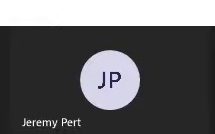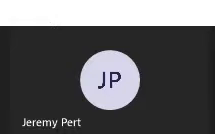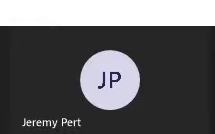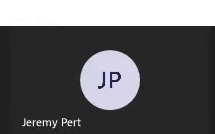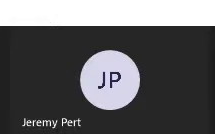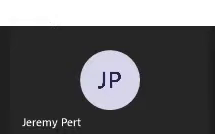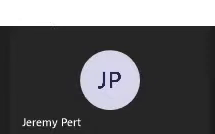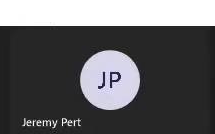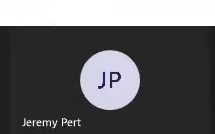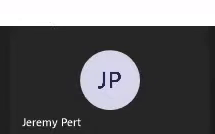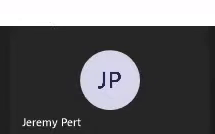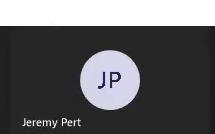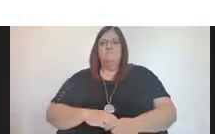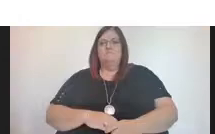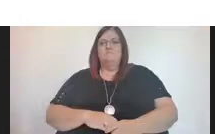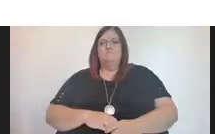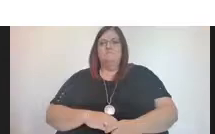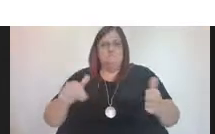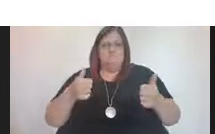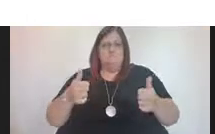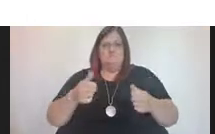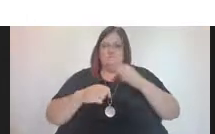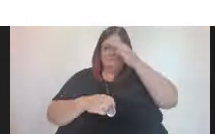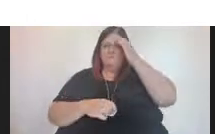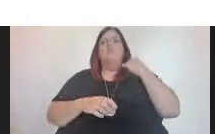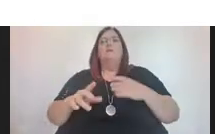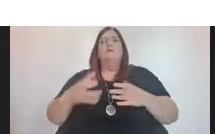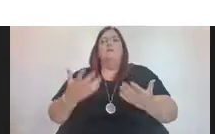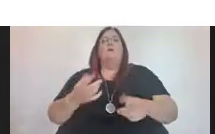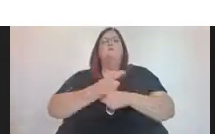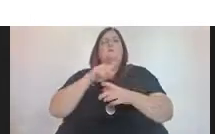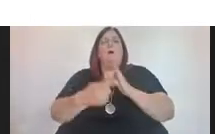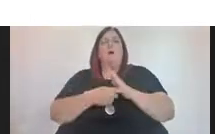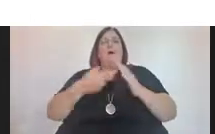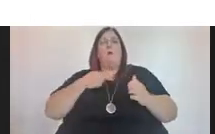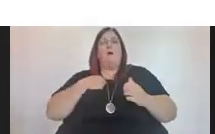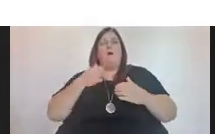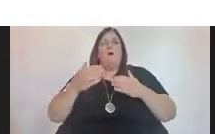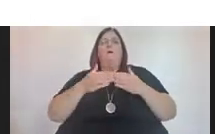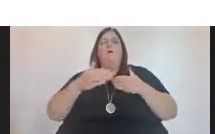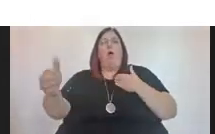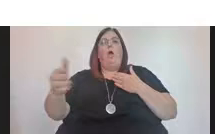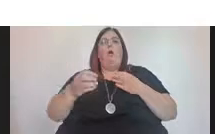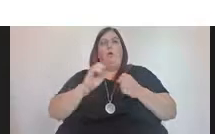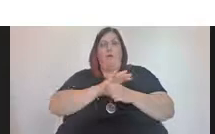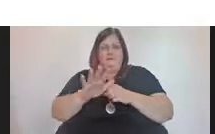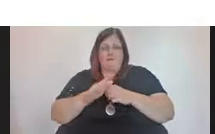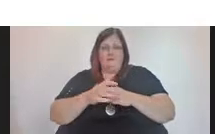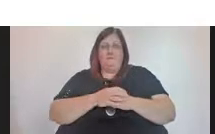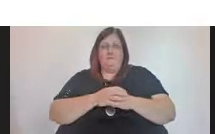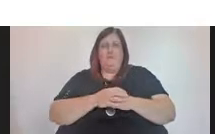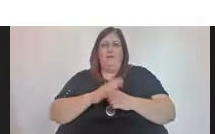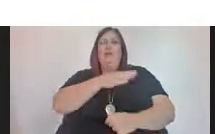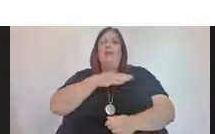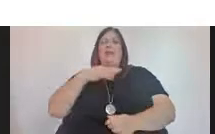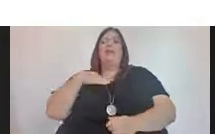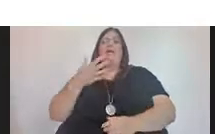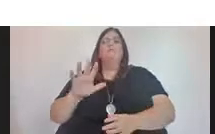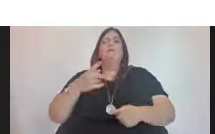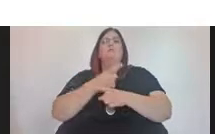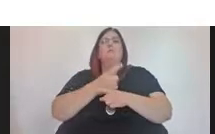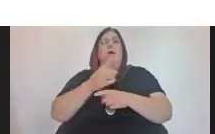you. Nearly finished. So in terms of our long COVID clinic, I talked about